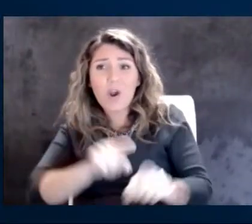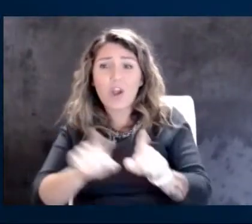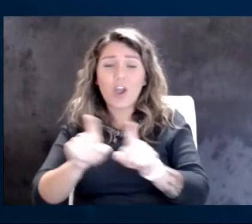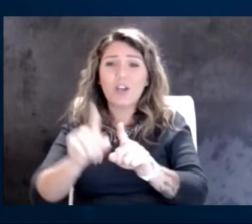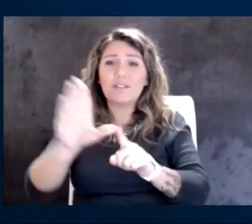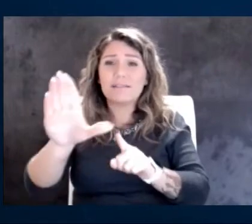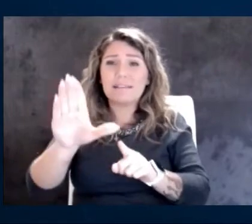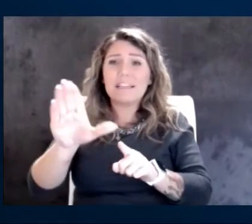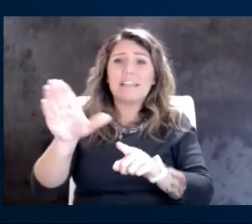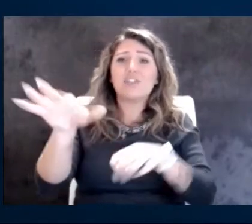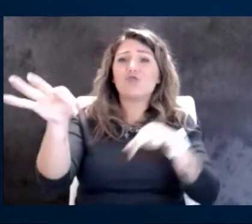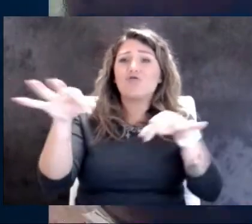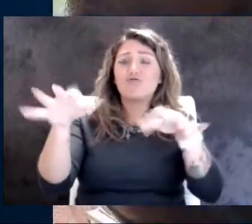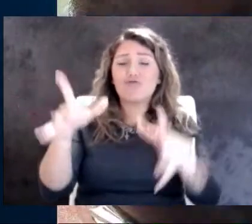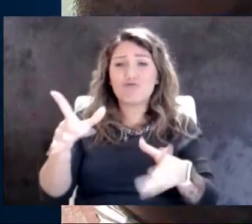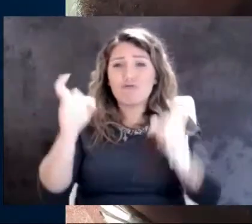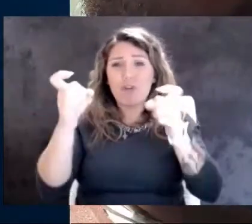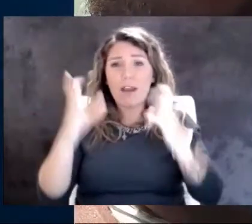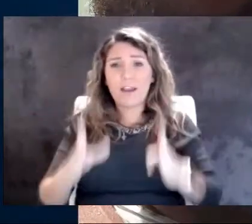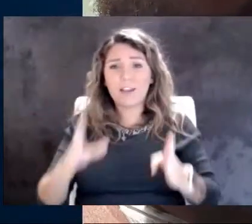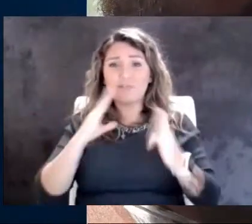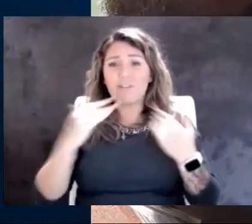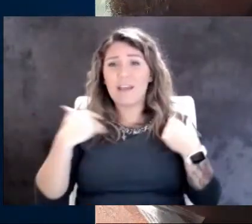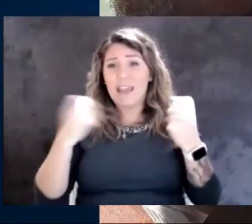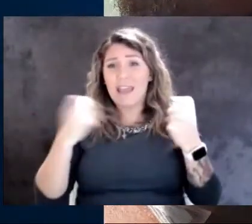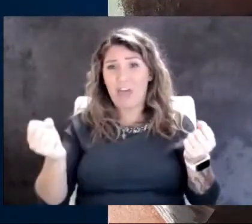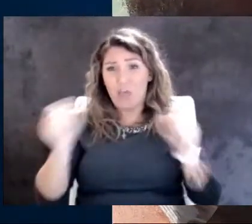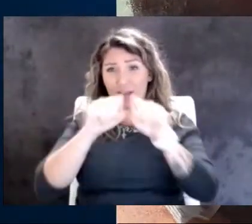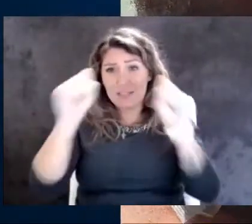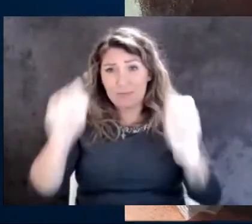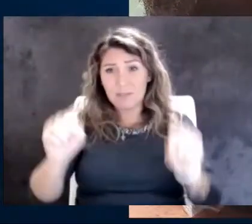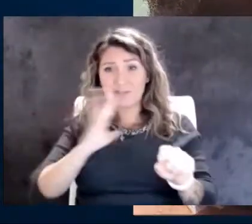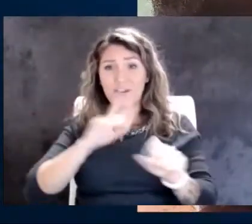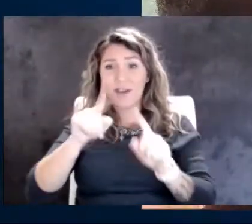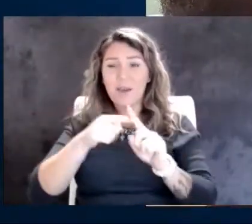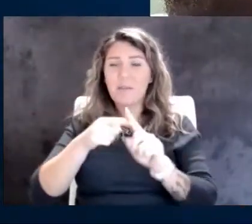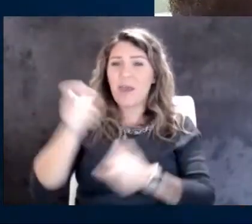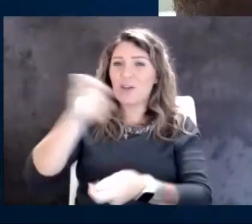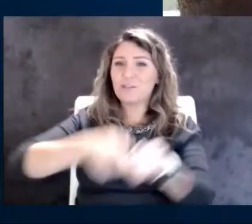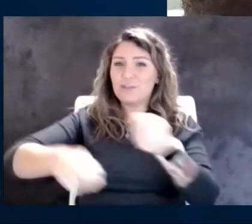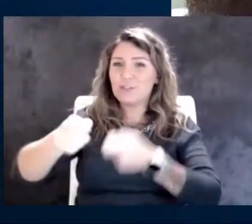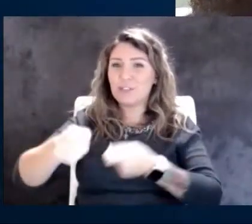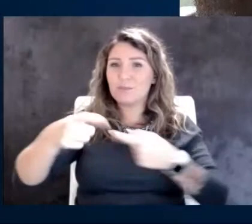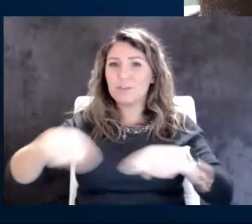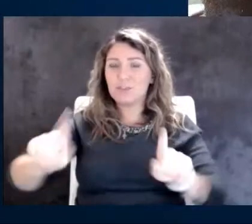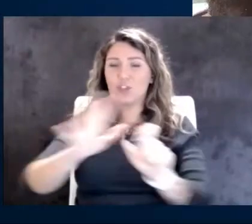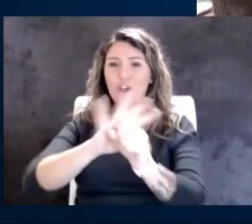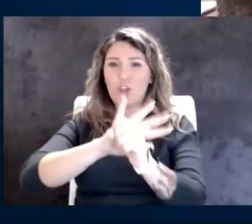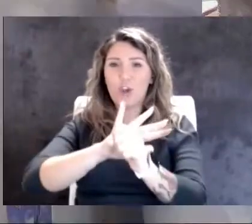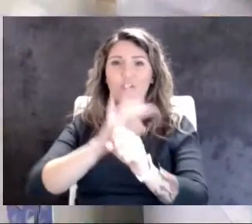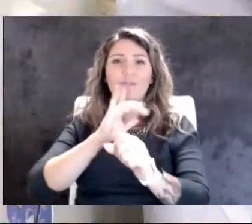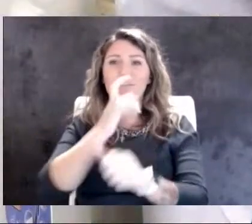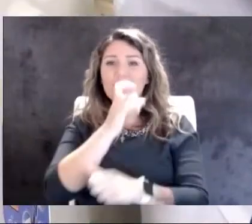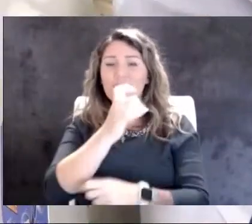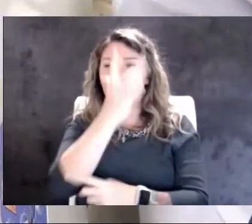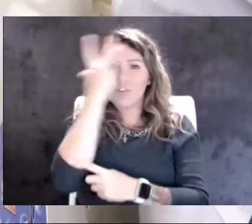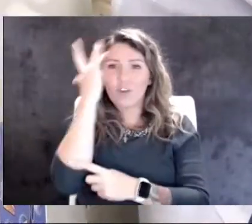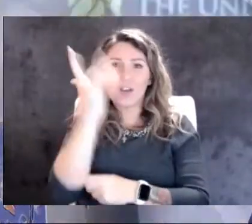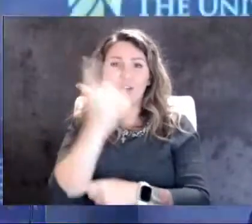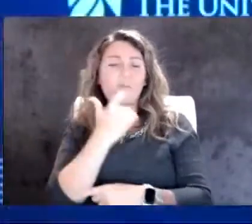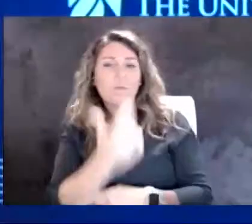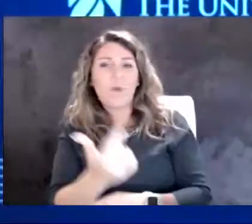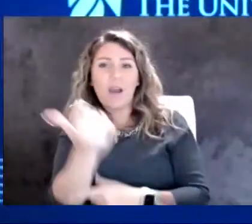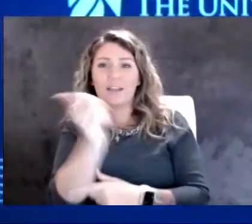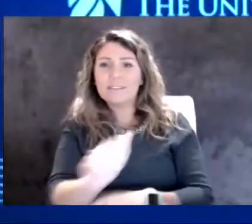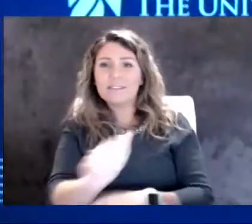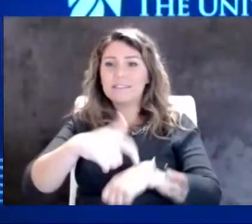the health system, Dr. Timothy Schmidt, to talk about transplant in a time of COVID. Don't forget, you can watch these shows anytime on Facebook and YouTube